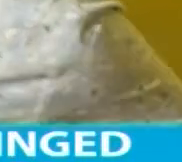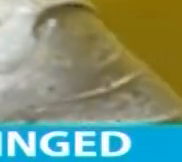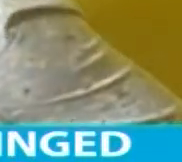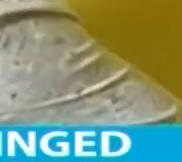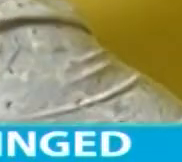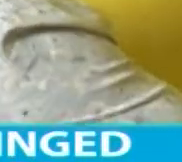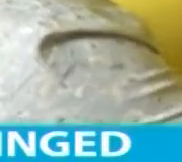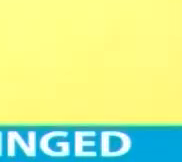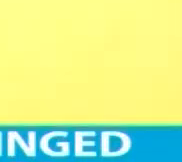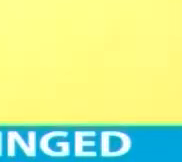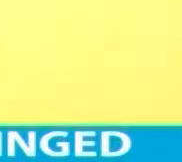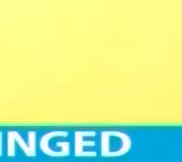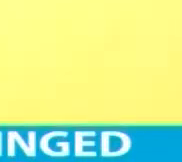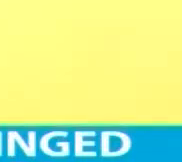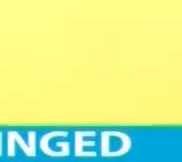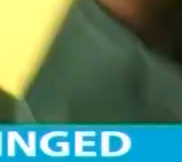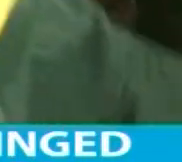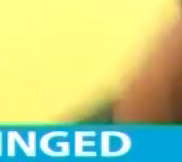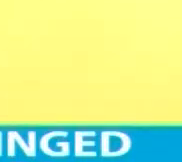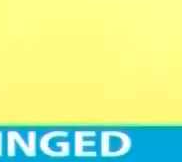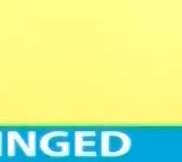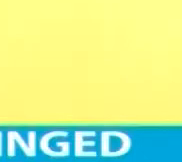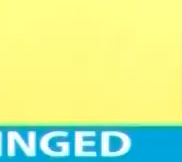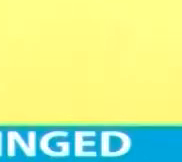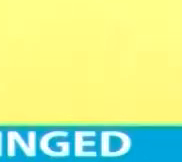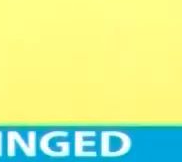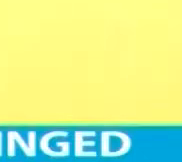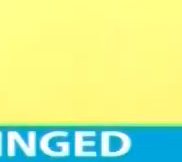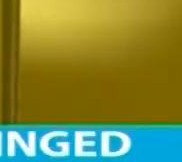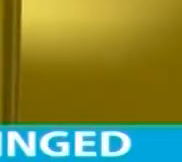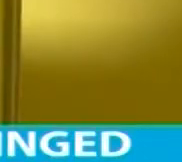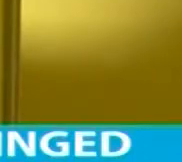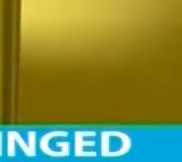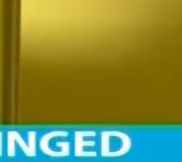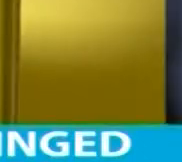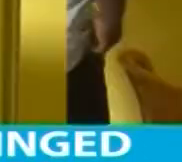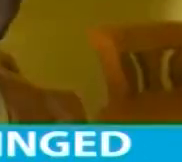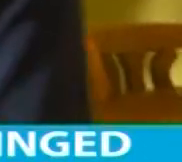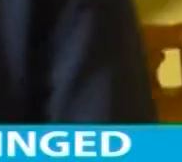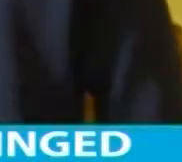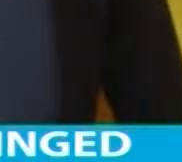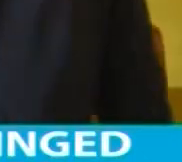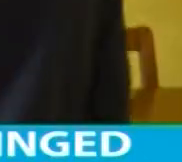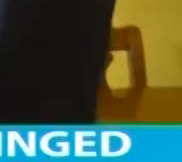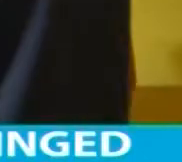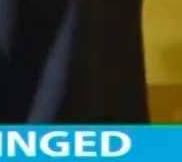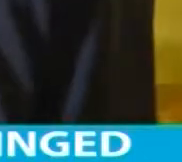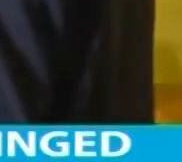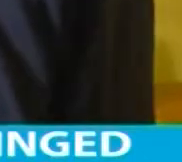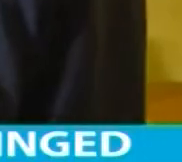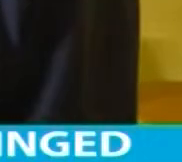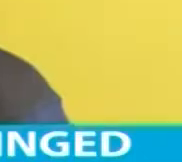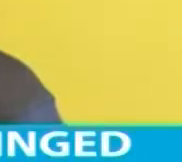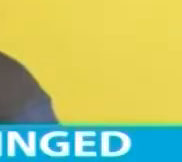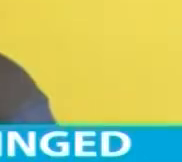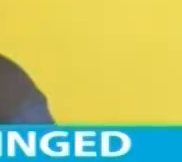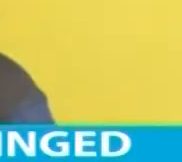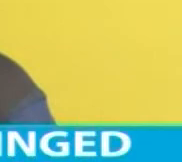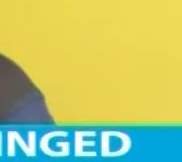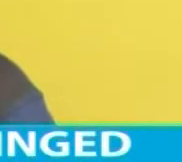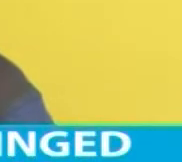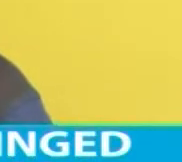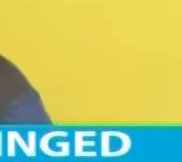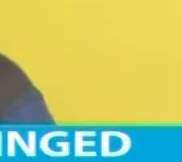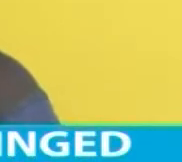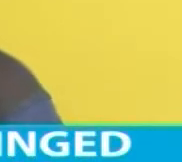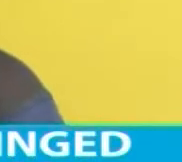mtuma? Why you need to go to the house? That's an annual comic to my way. When you come up here,